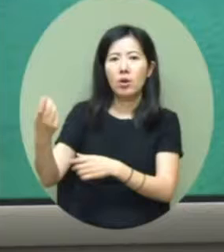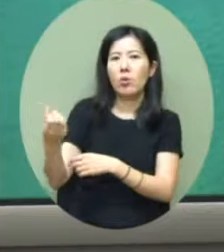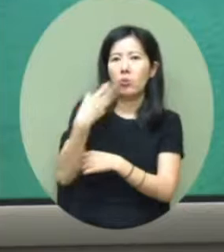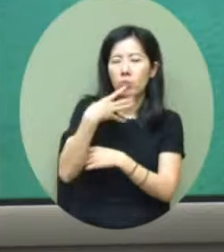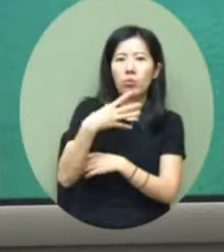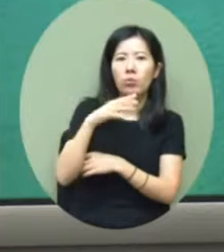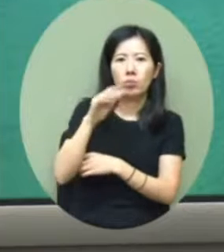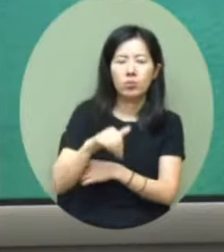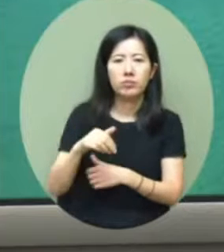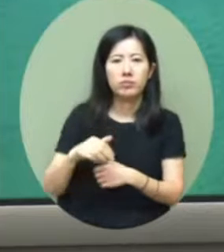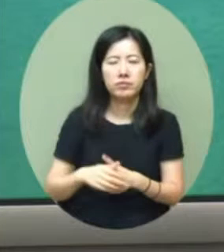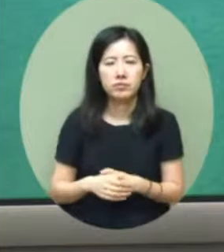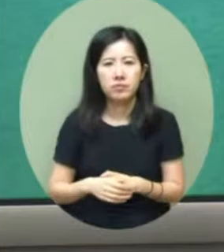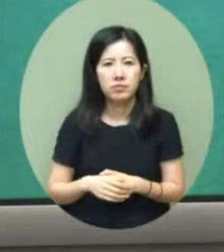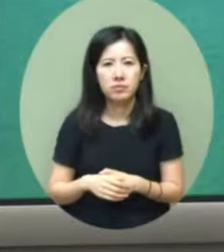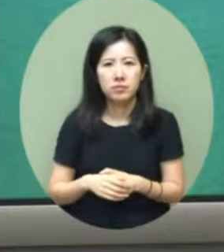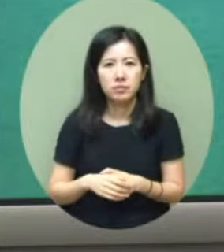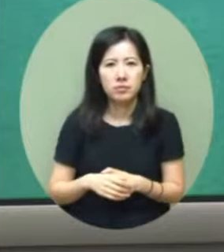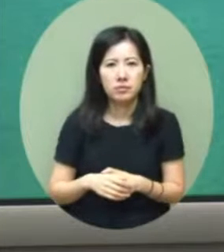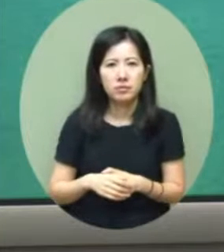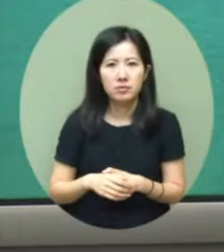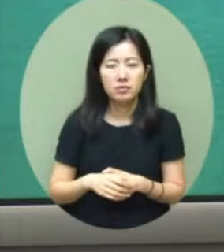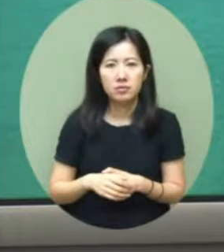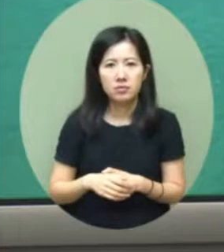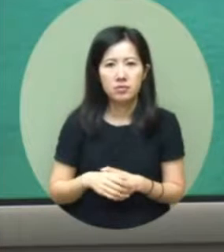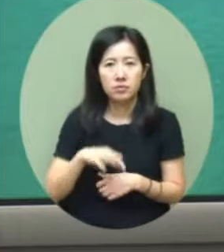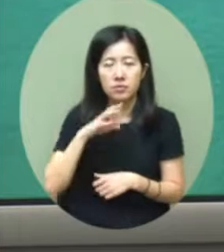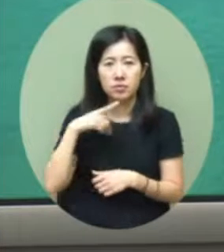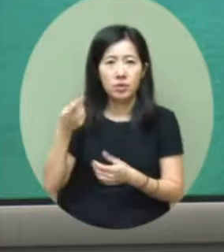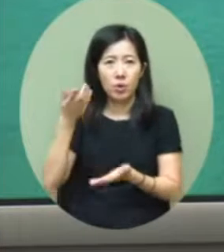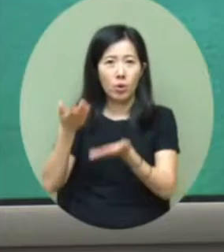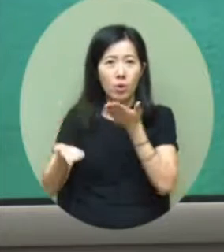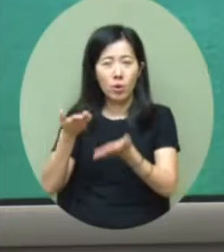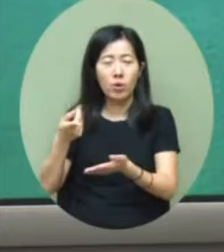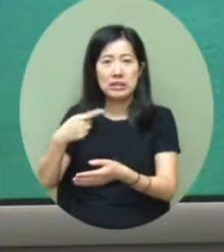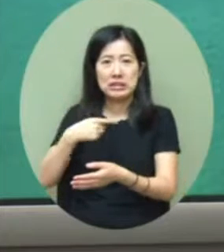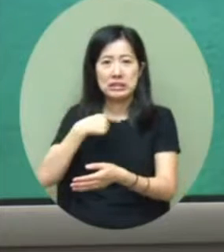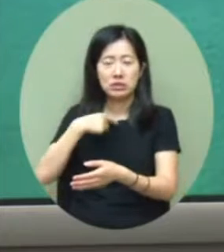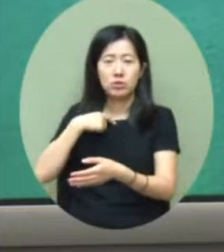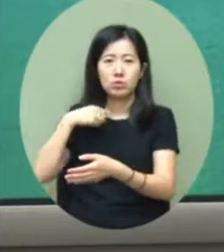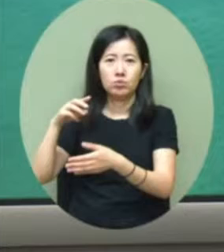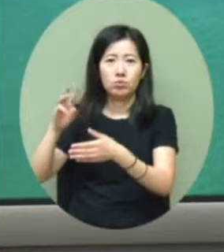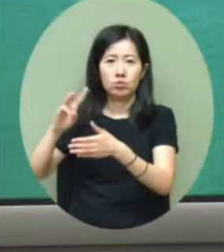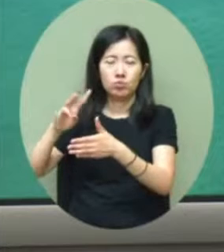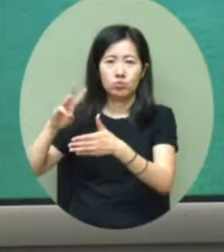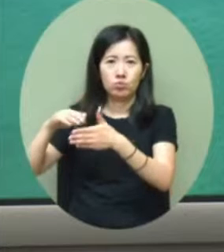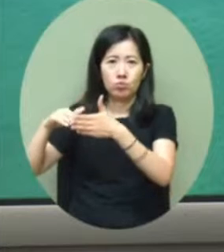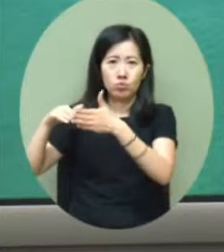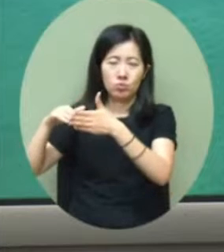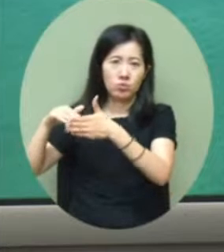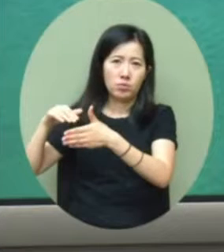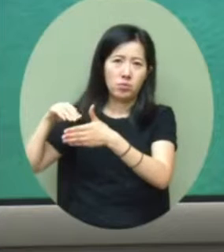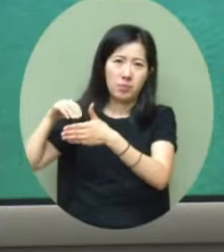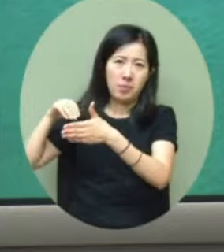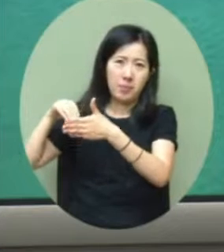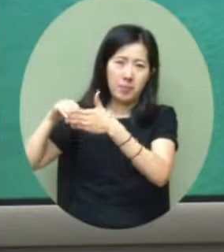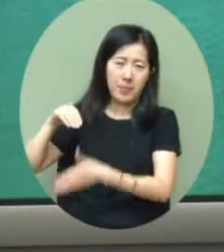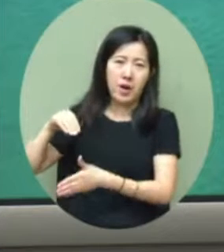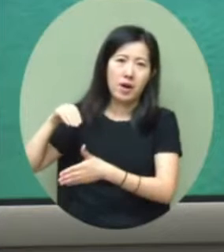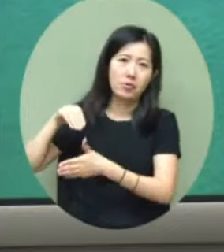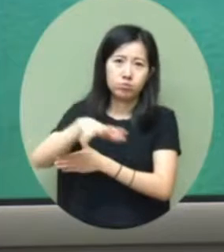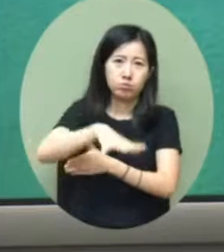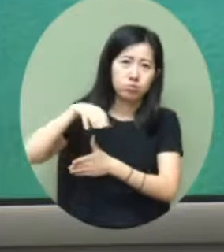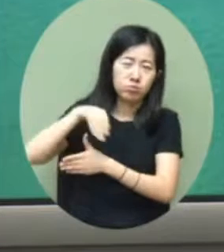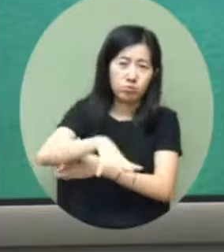they will give us advance notice. One thing that is very important is discharge of water from the